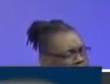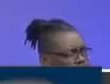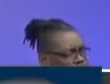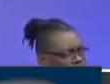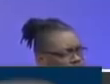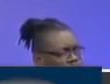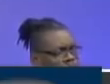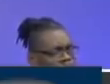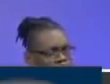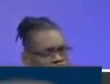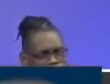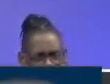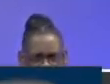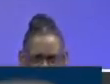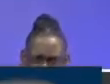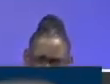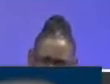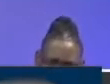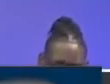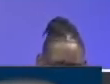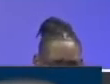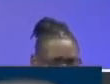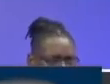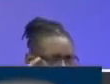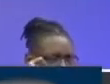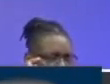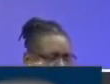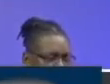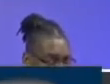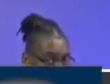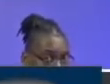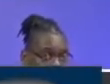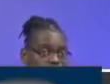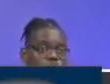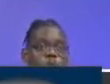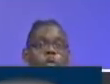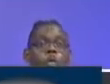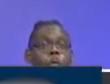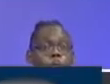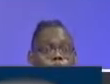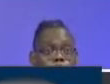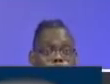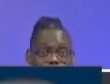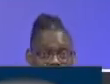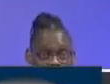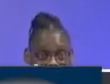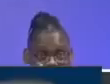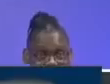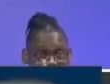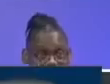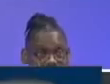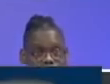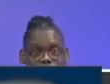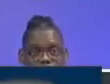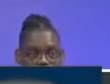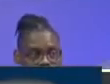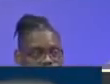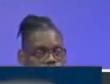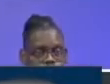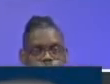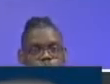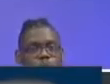and Tobago, as per protocol, all 16 were quarantined and